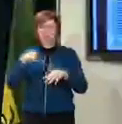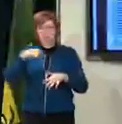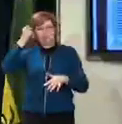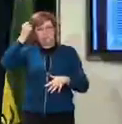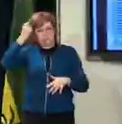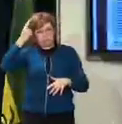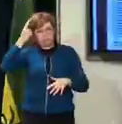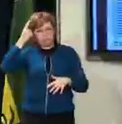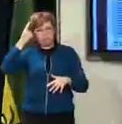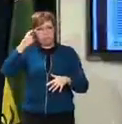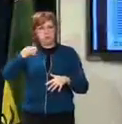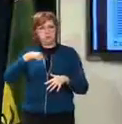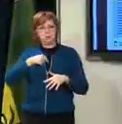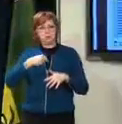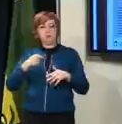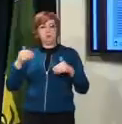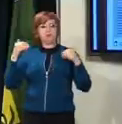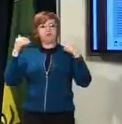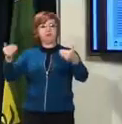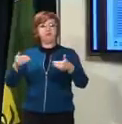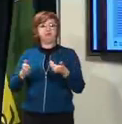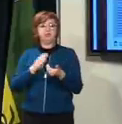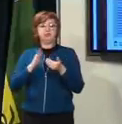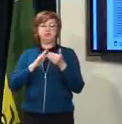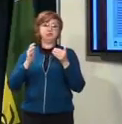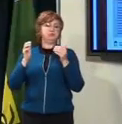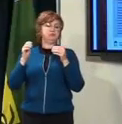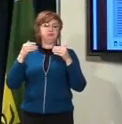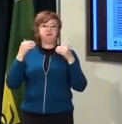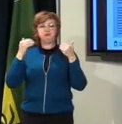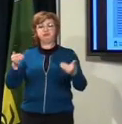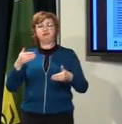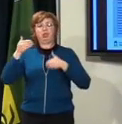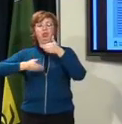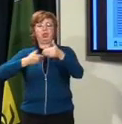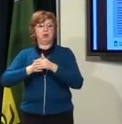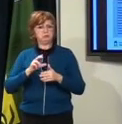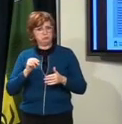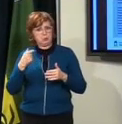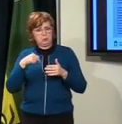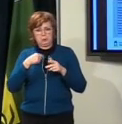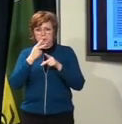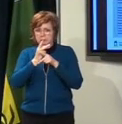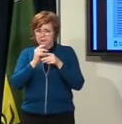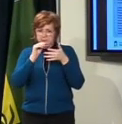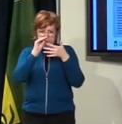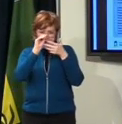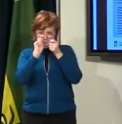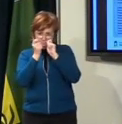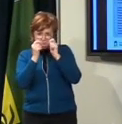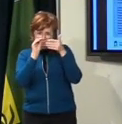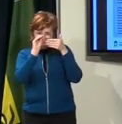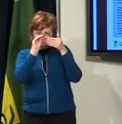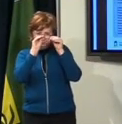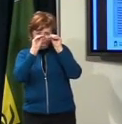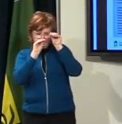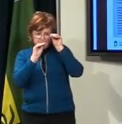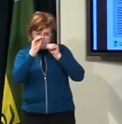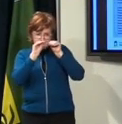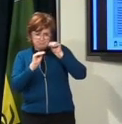not taken lightly. There is a number of services that are listed that will